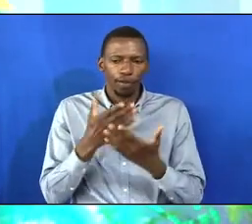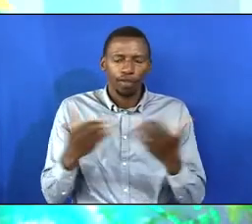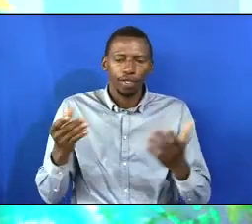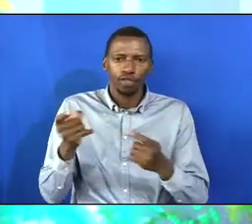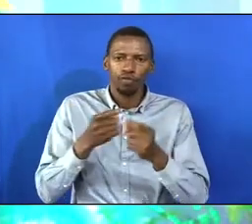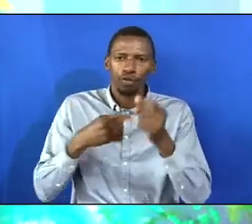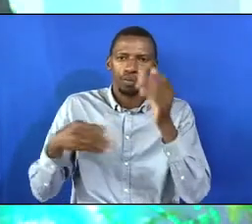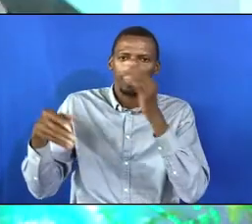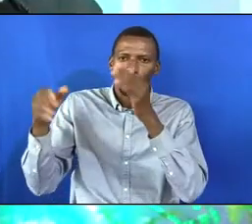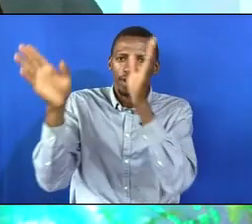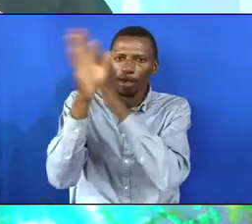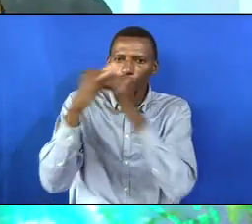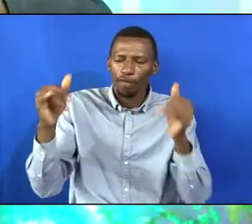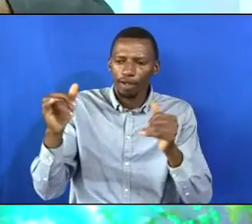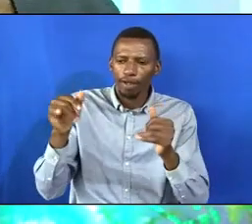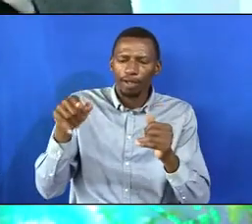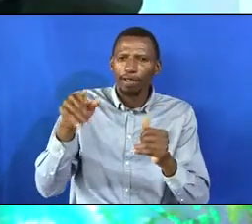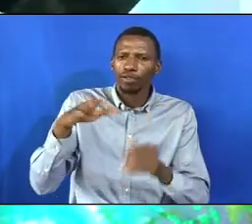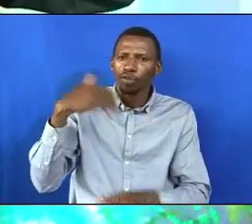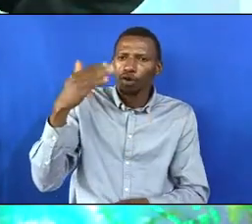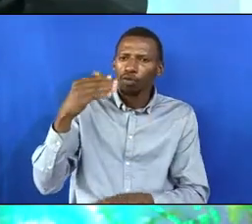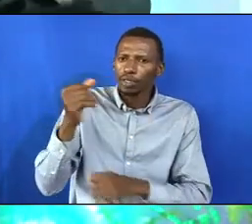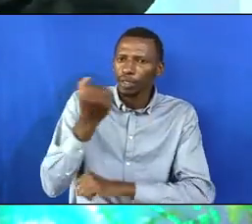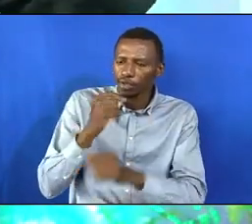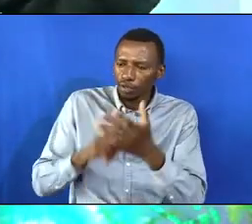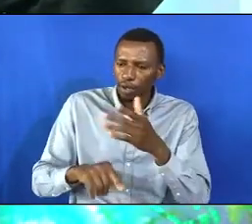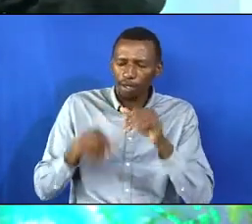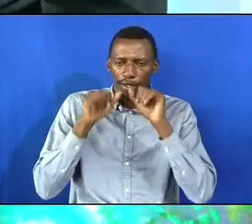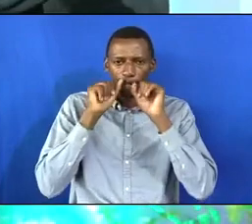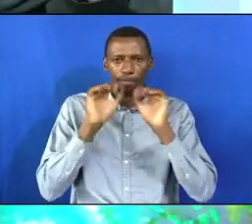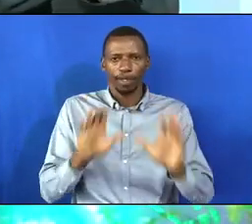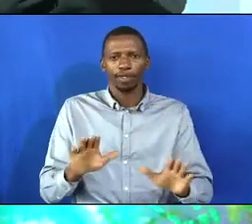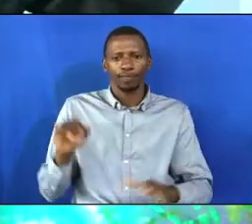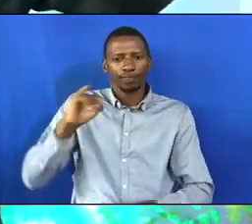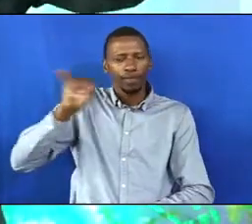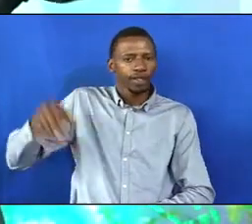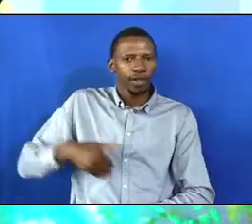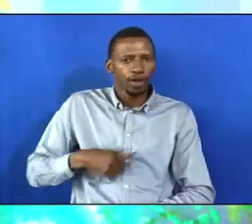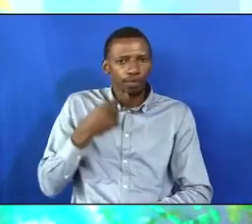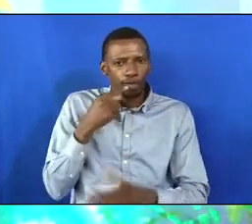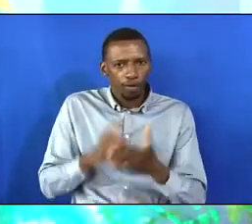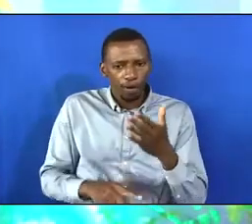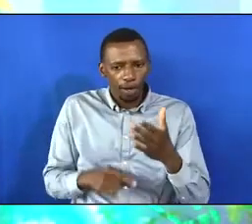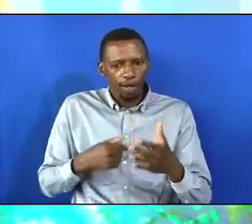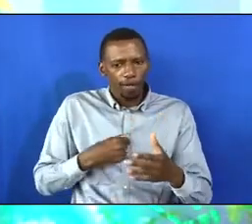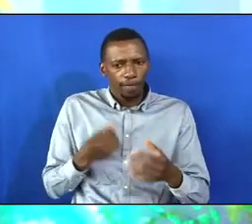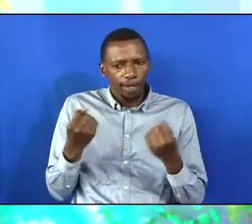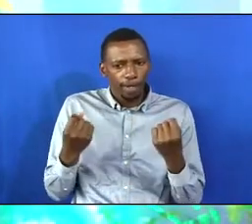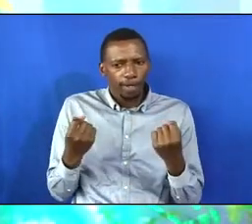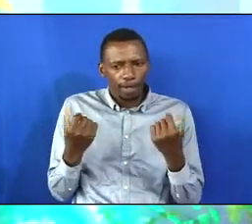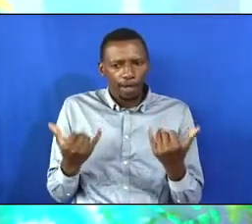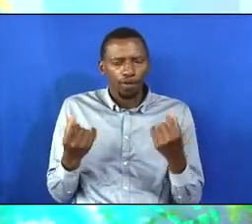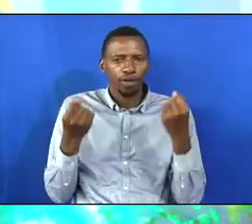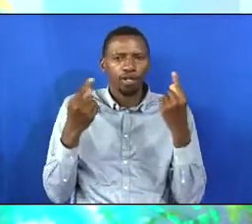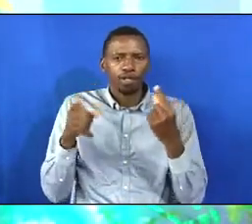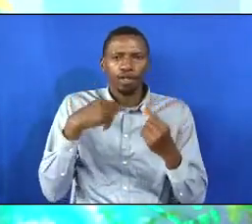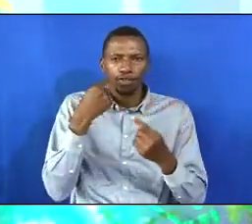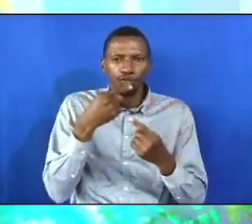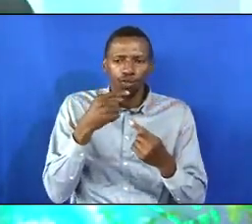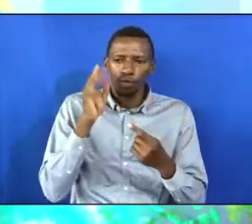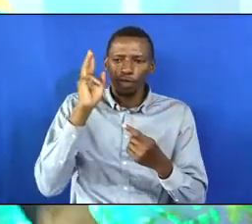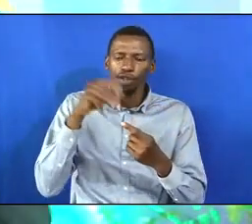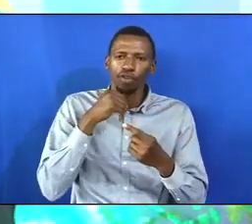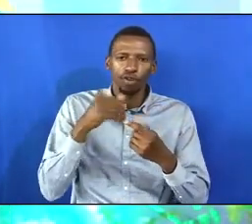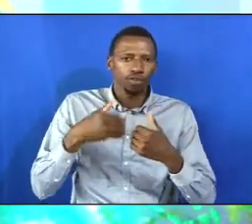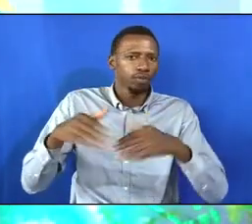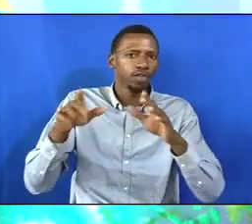bless." So he told him, "Now that I've discovered who you are, I will not let you go unless you